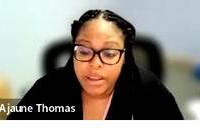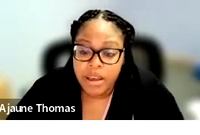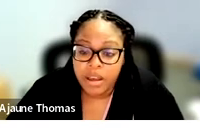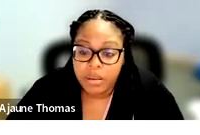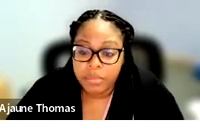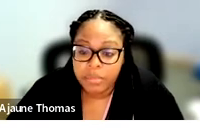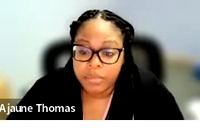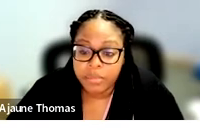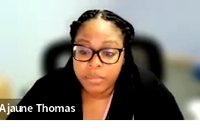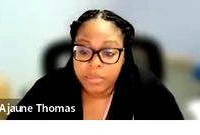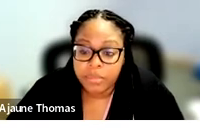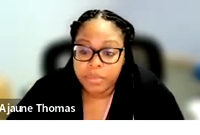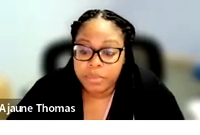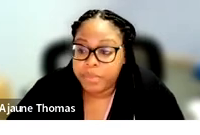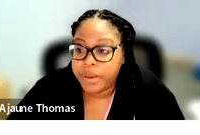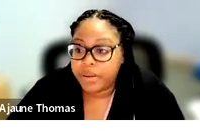there.